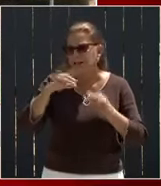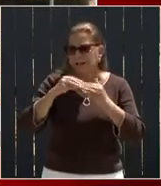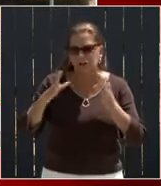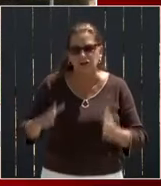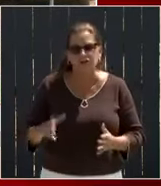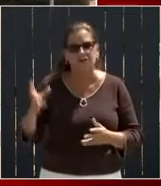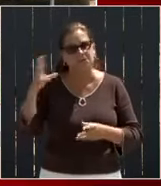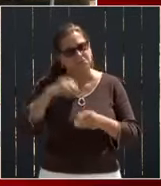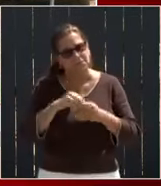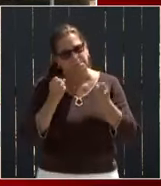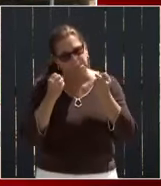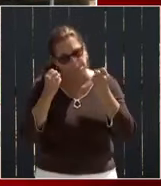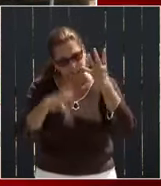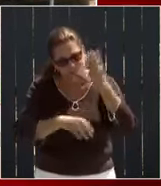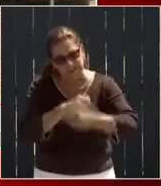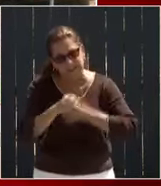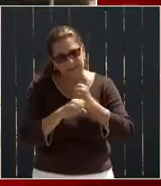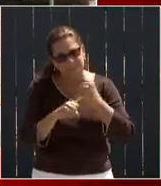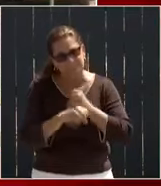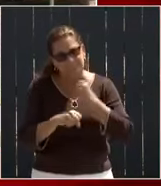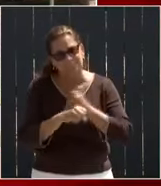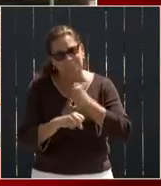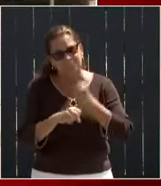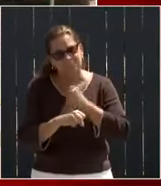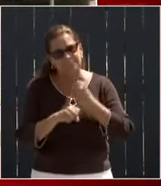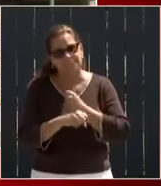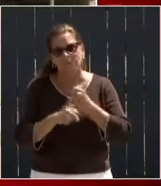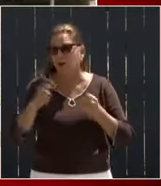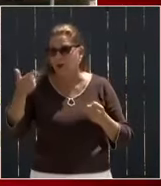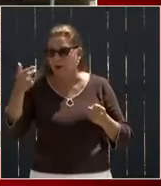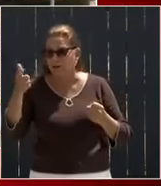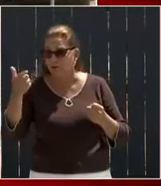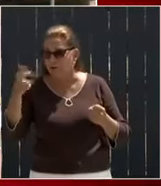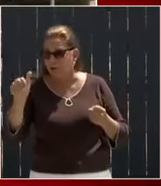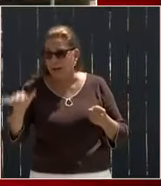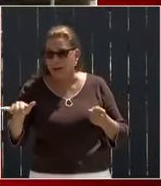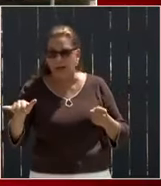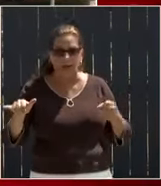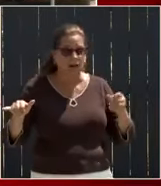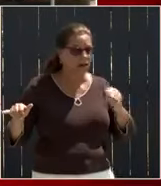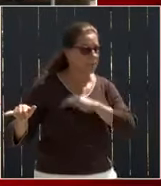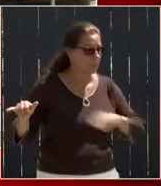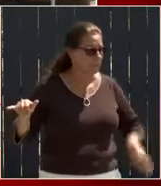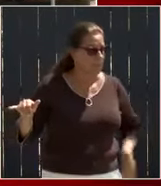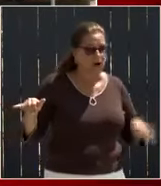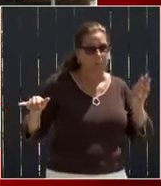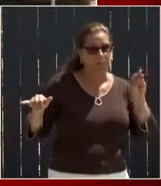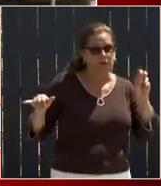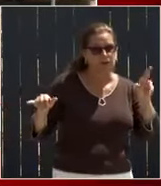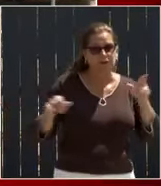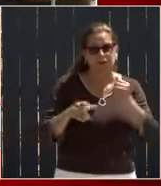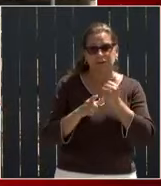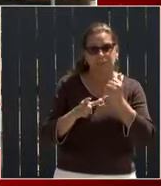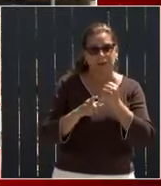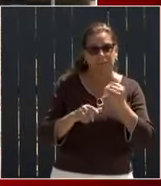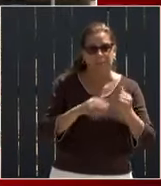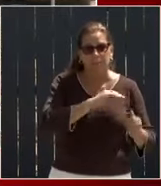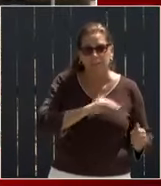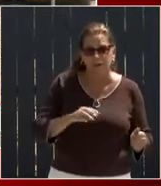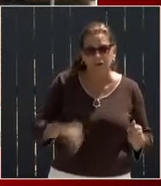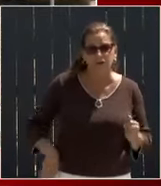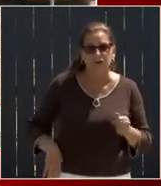many years. Councilman Vincent Gray, Mayor Muriel Bowser, Deputy Mayor John Petruccio,